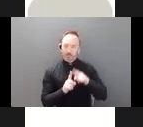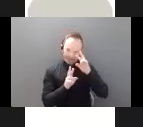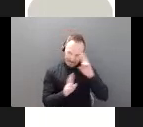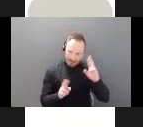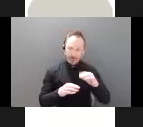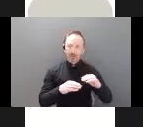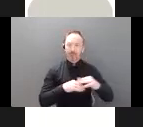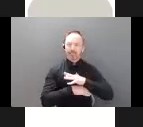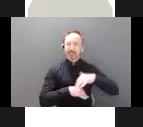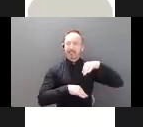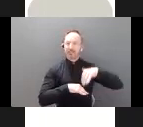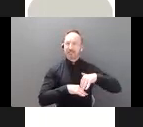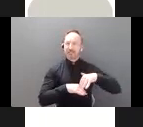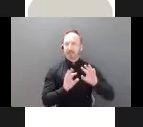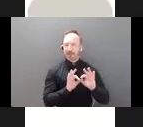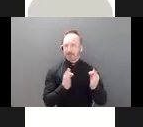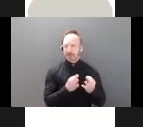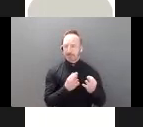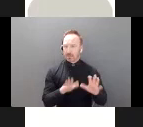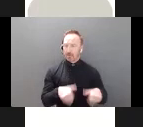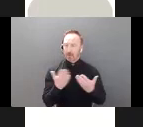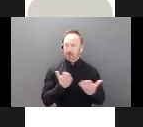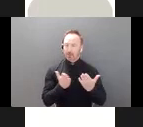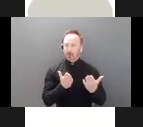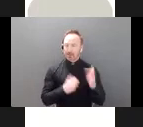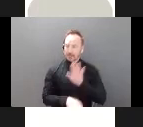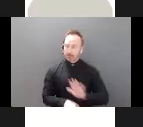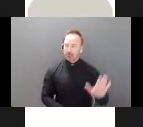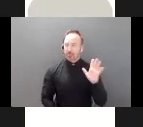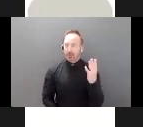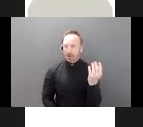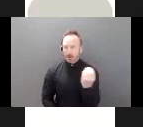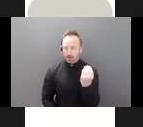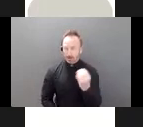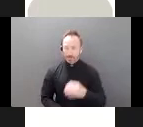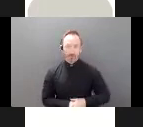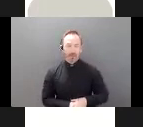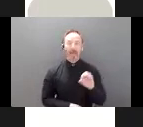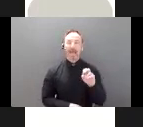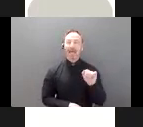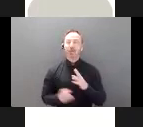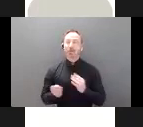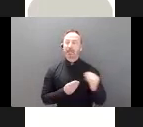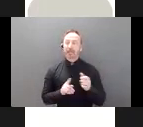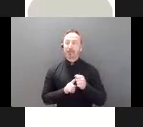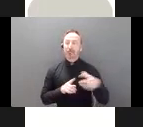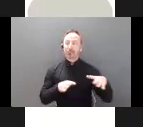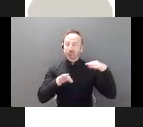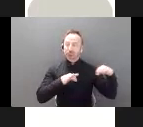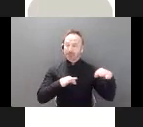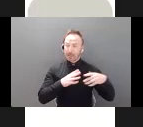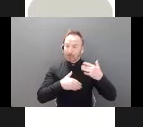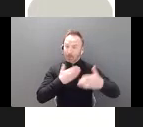Indigenous families that we serve in Ontario. So elder mediation is defined as a process where